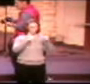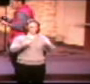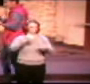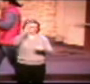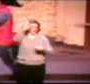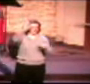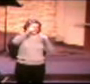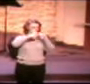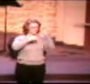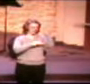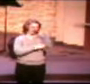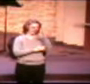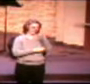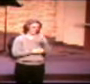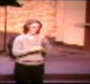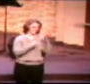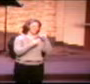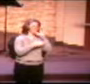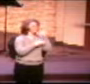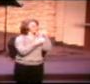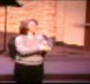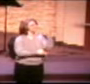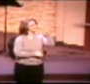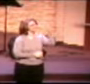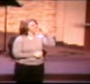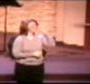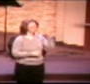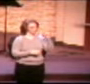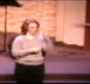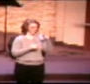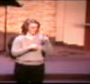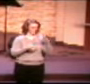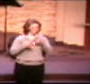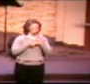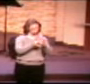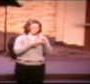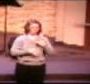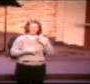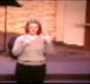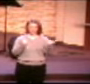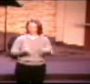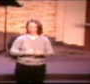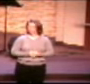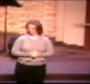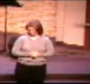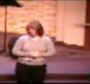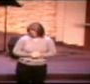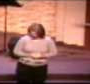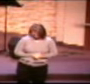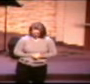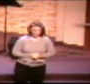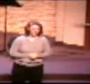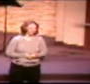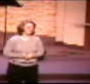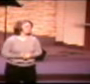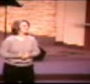our hands to God and thank Him for the unity we're feeling right now. And of course,